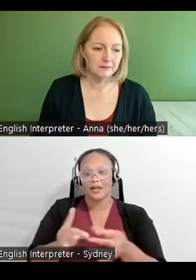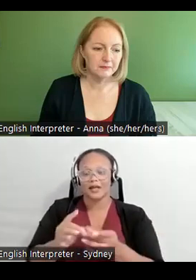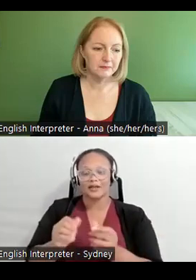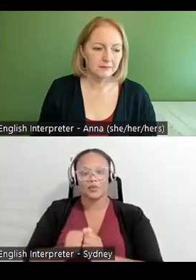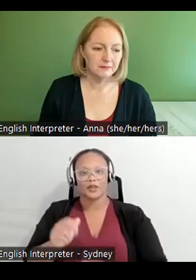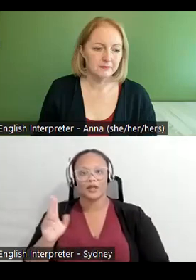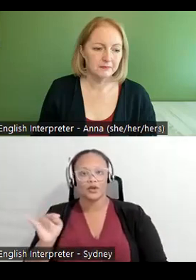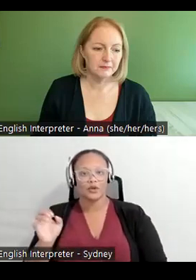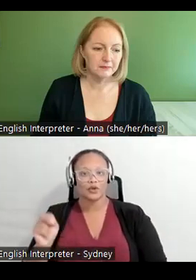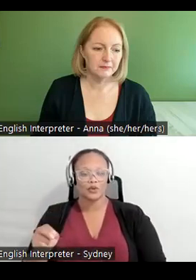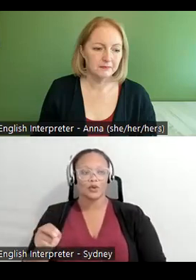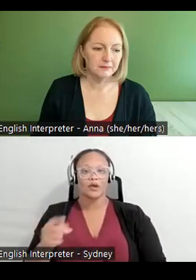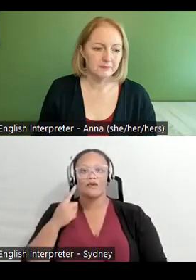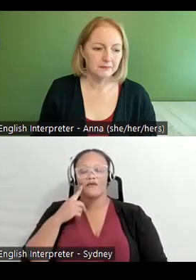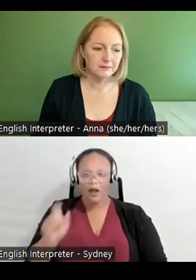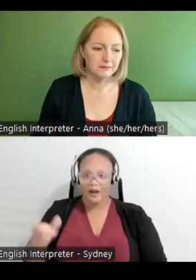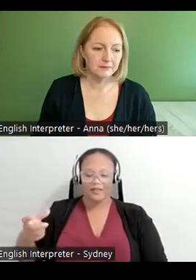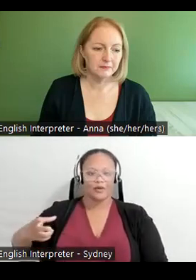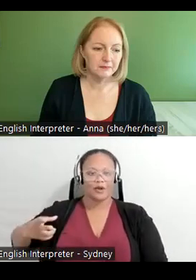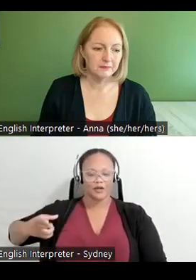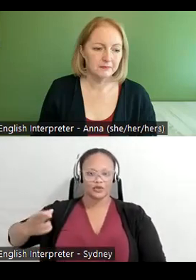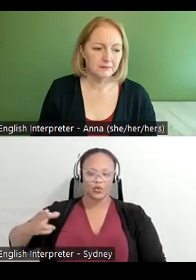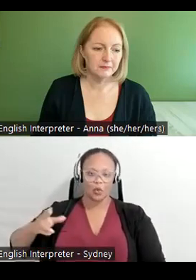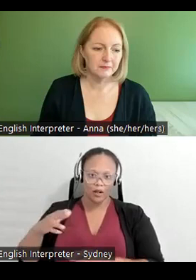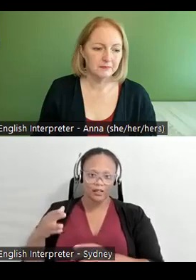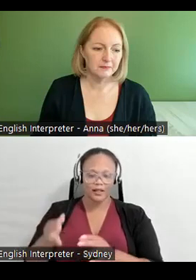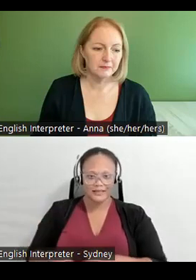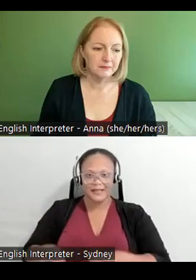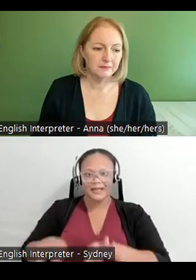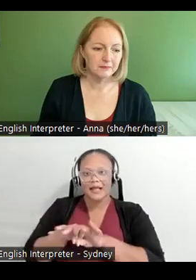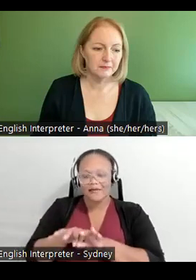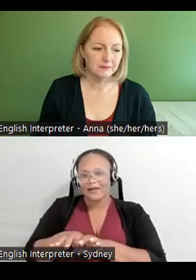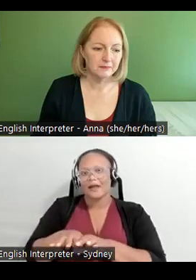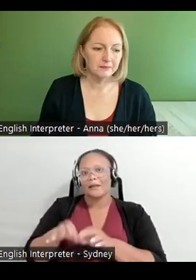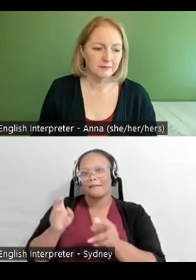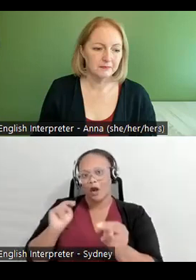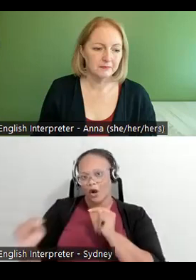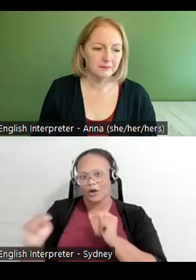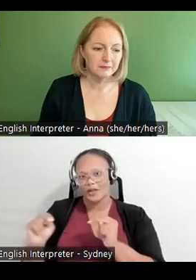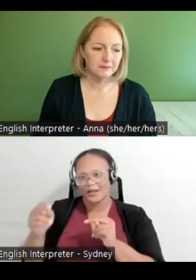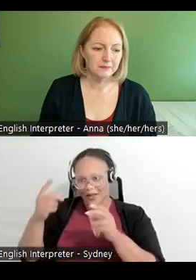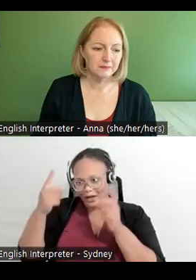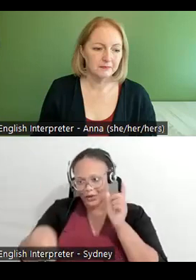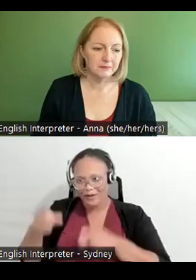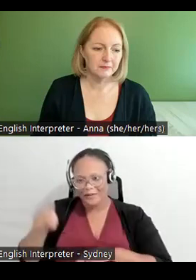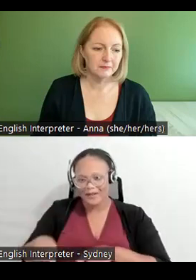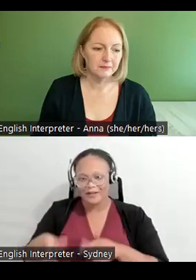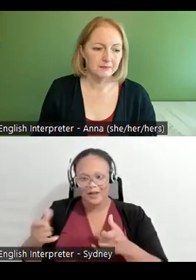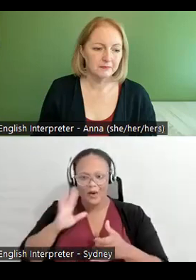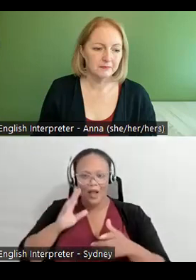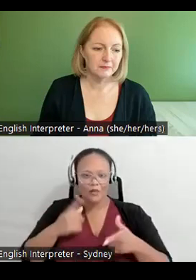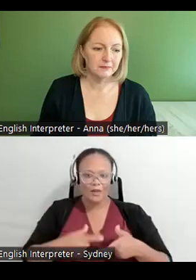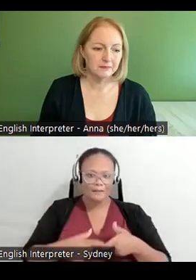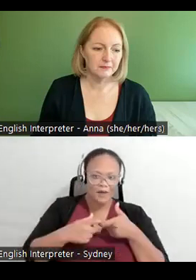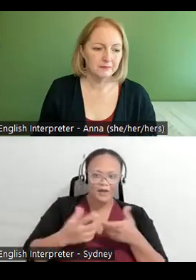historic bargaining agreement. And I'm going to pause and see if Deborah would like to add to this too. I know she had her hand